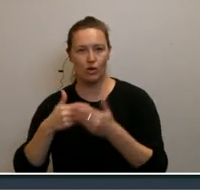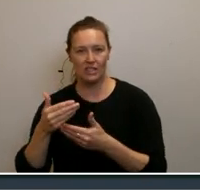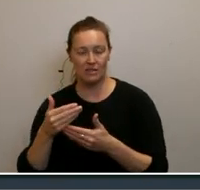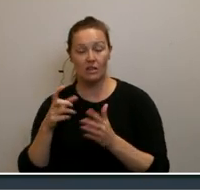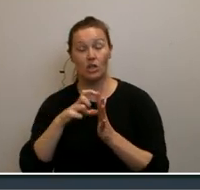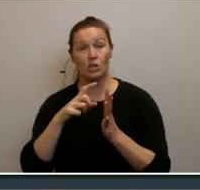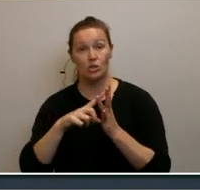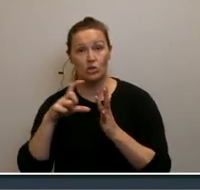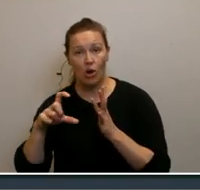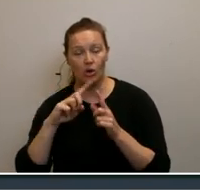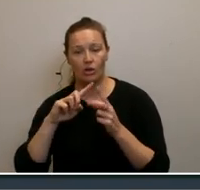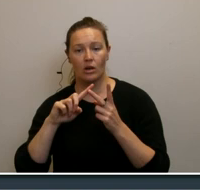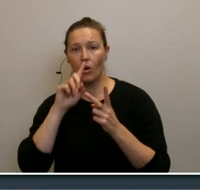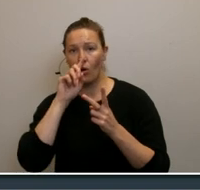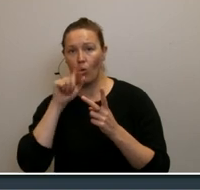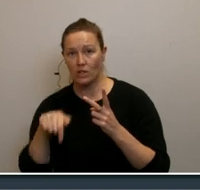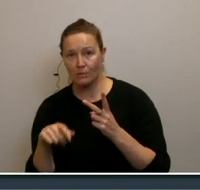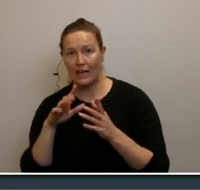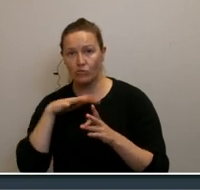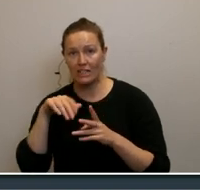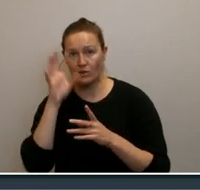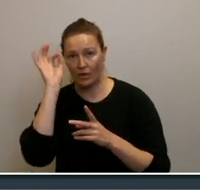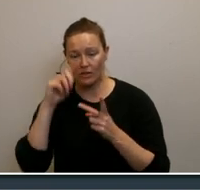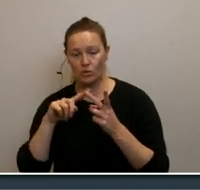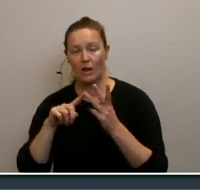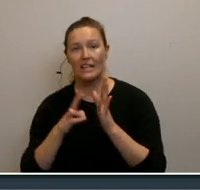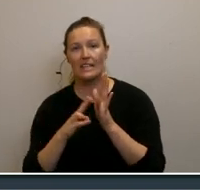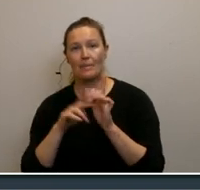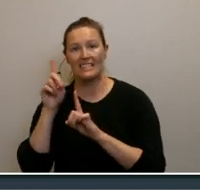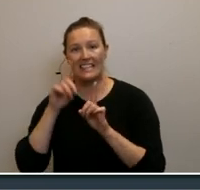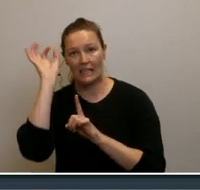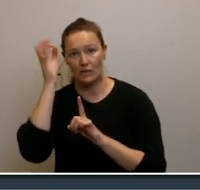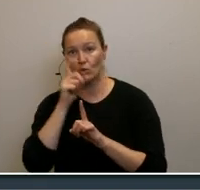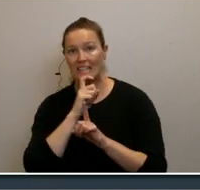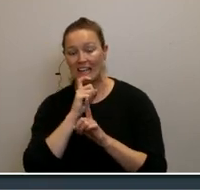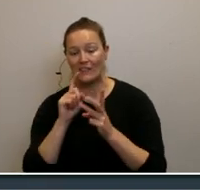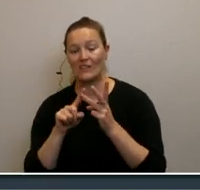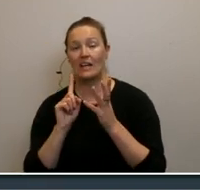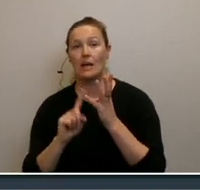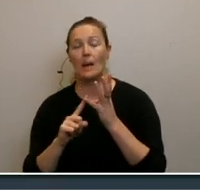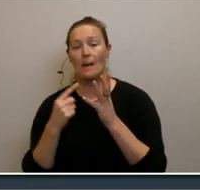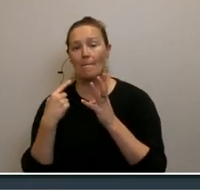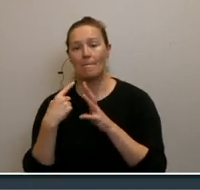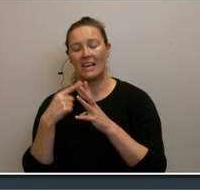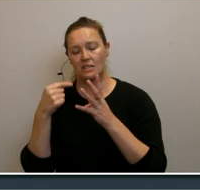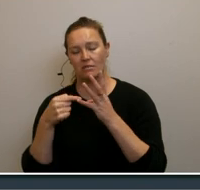There are DOC, Hawke's Bay Regional Council, and Napier City Council staff, as well as